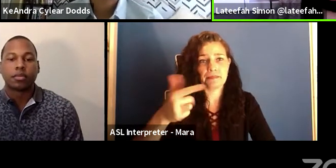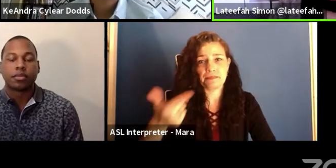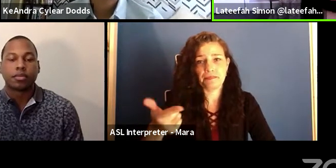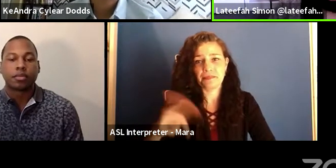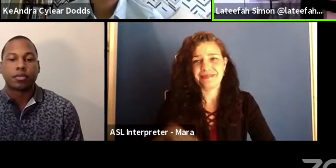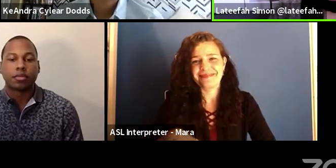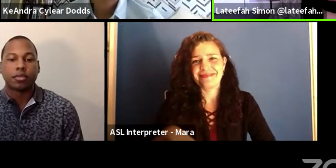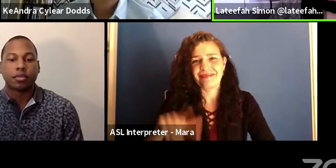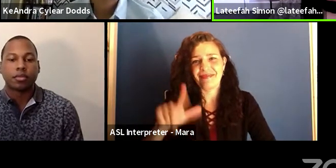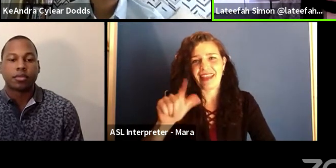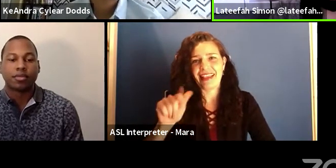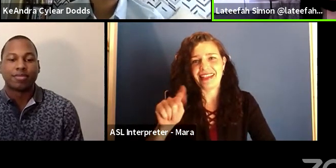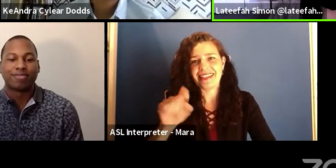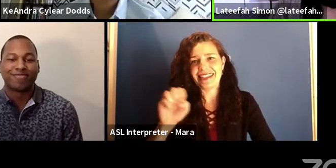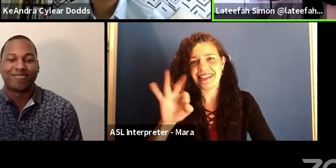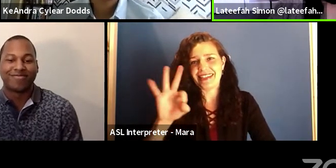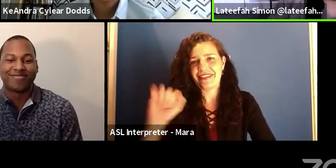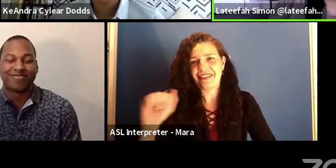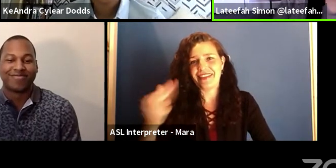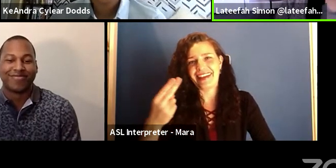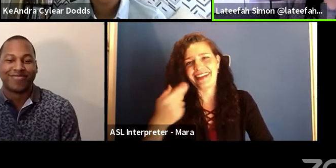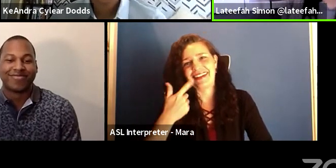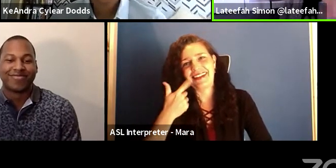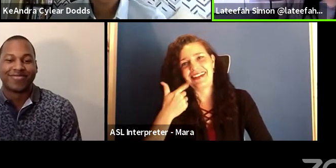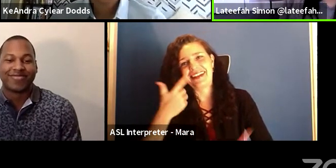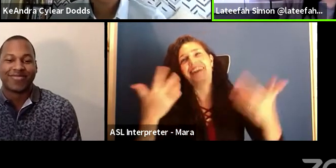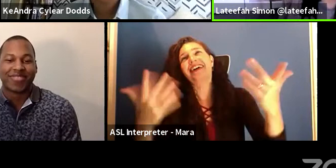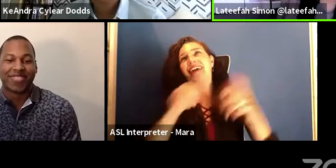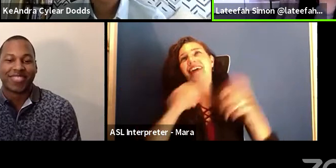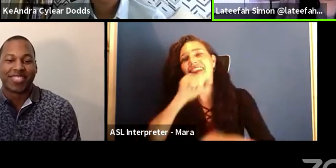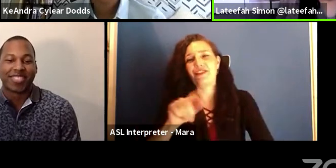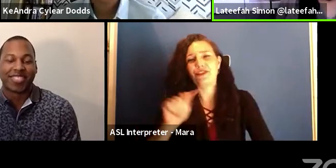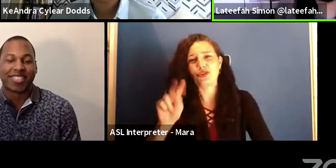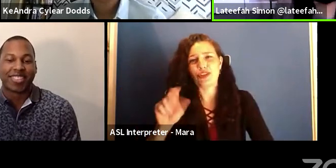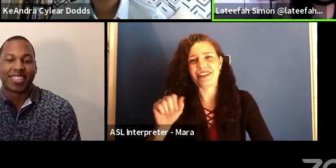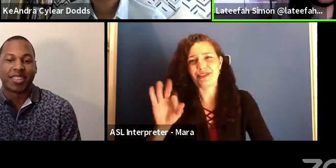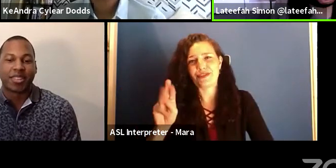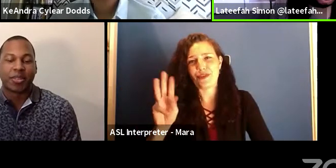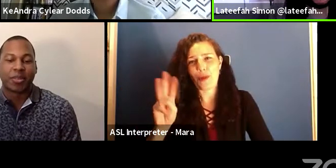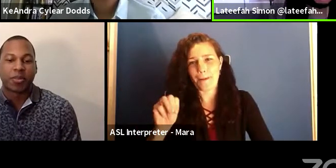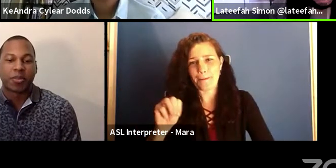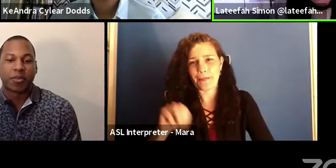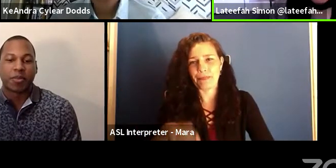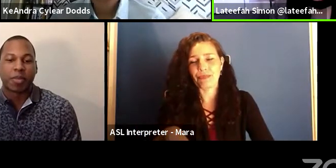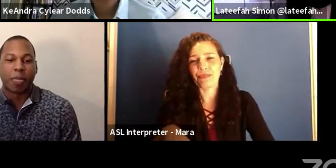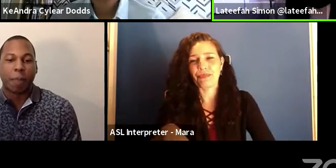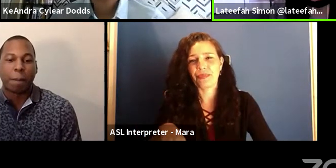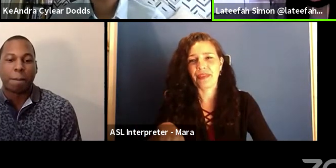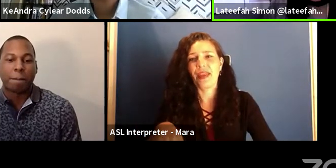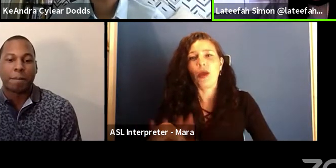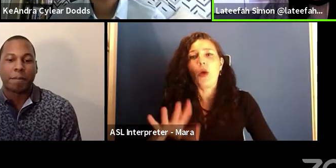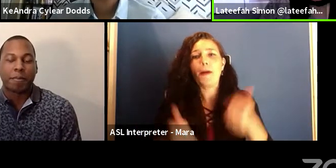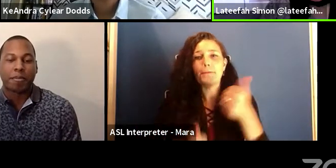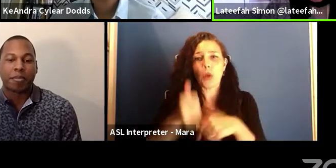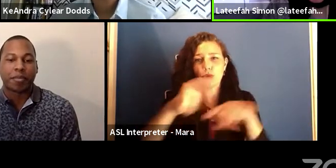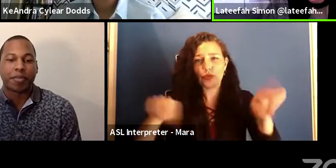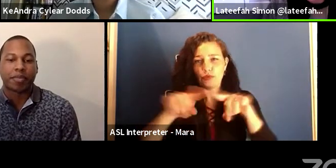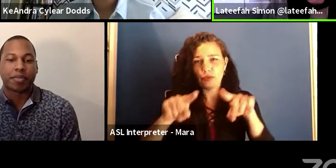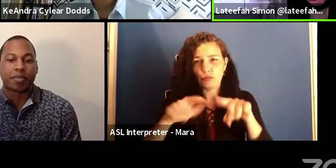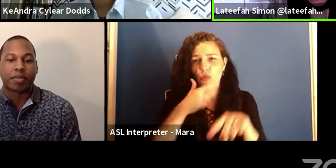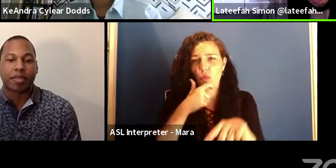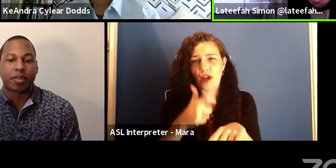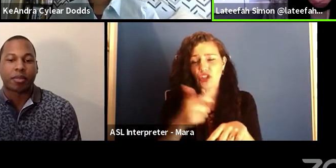I love Transform. I really do. And if folks don't, well, most of the folks in the audience know